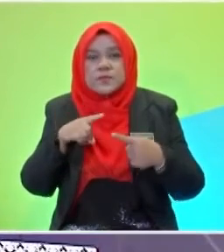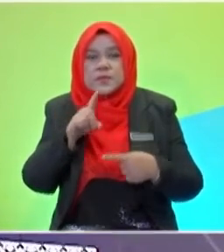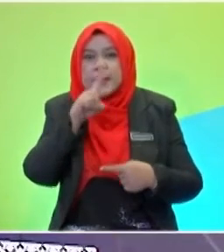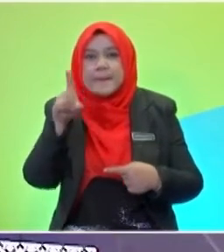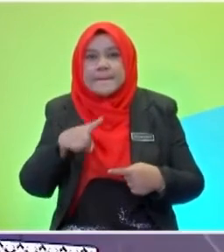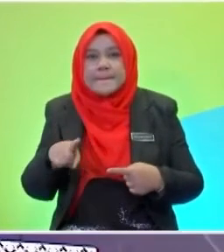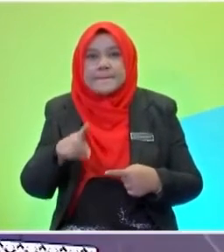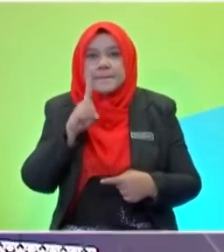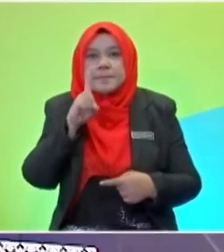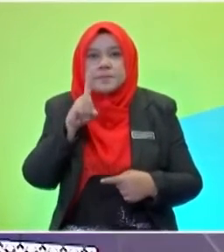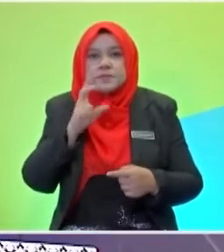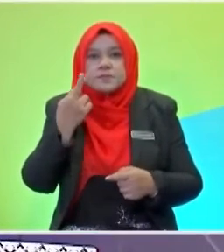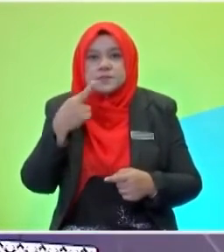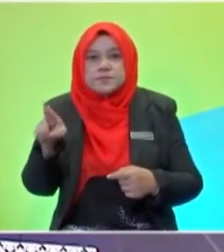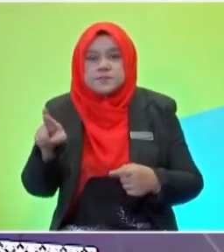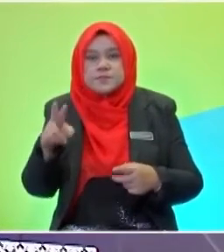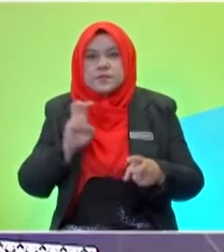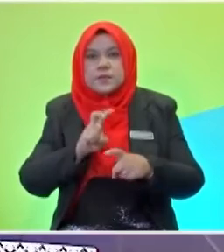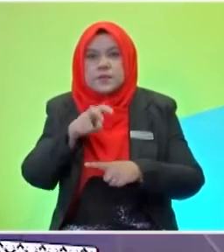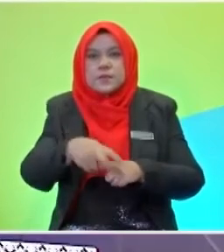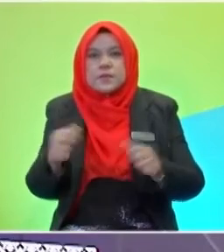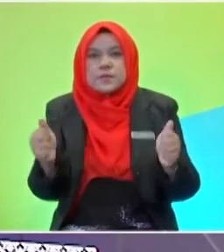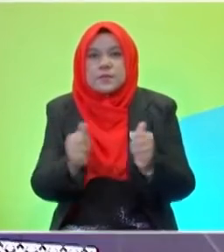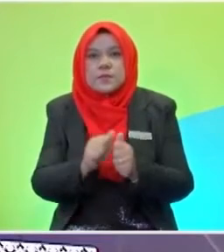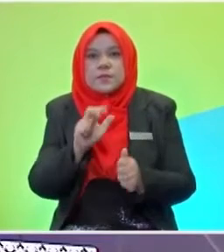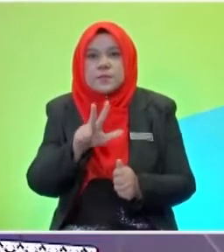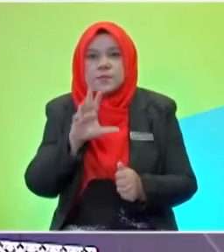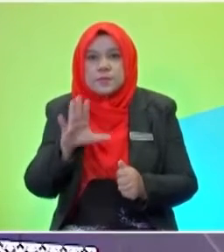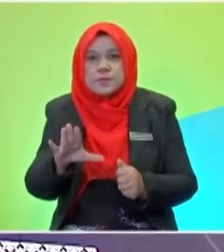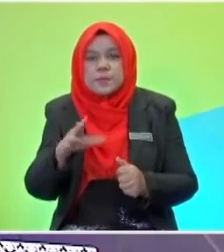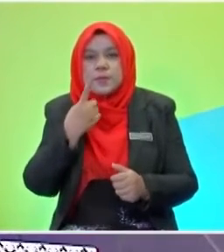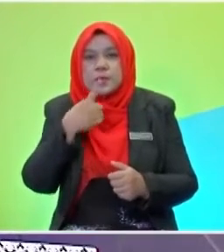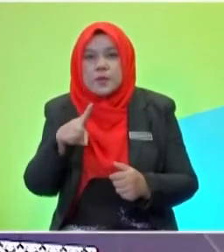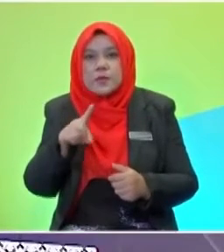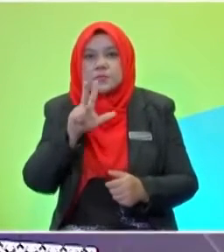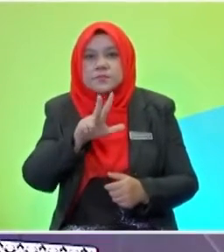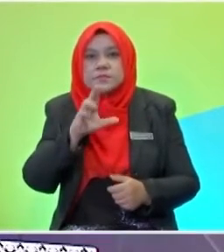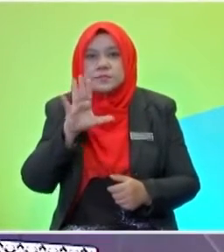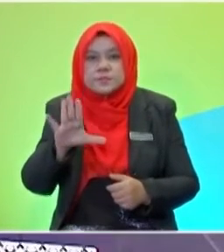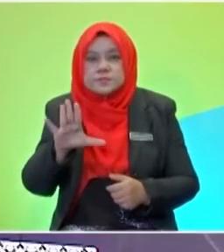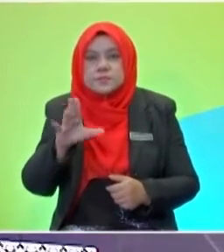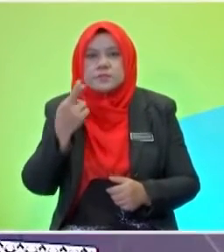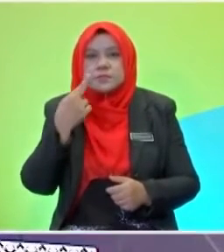1,000... multiply with 35. Okay. And you will get answer